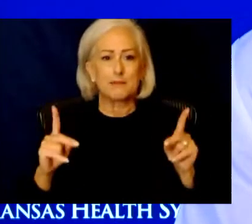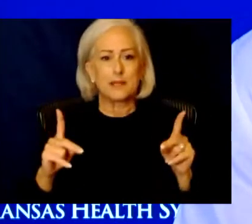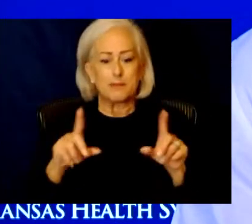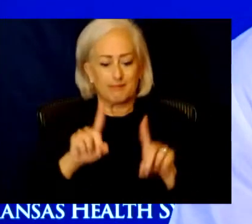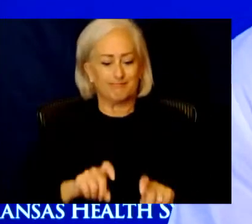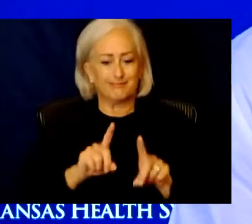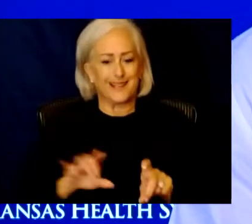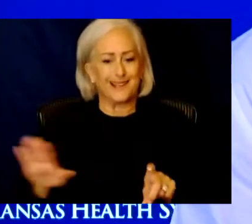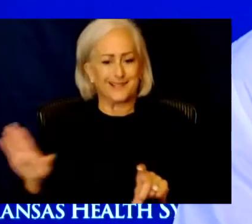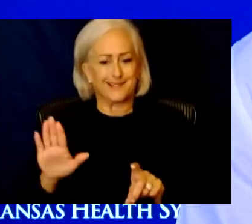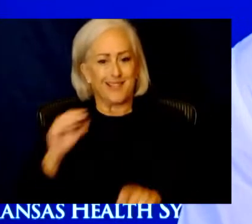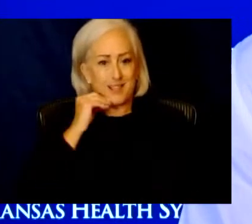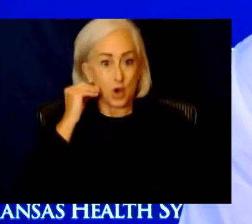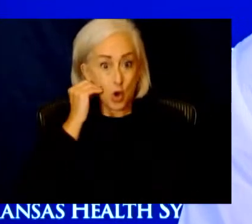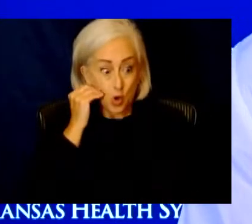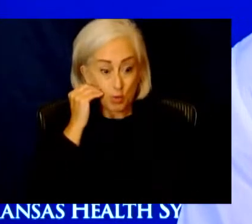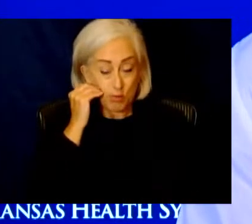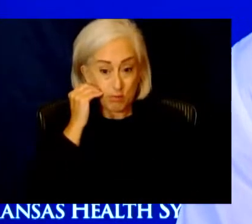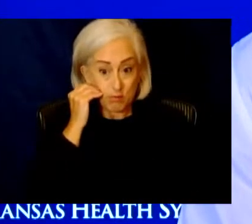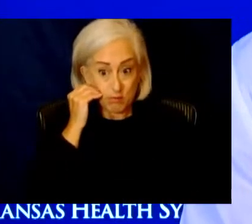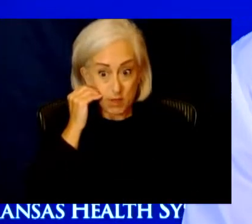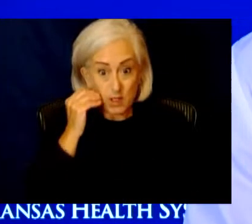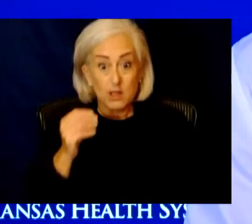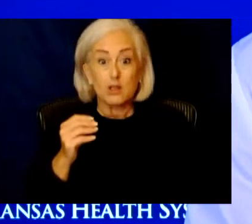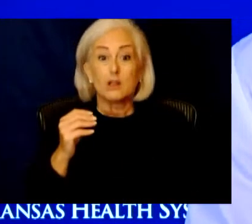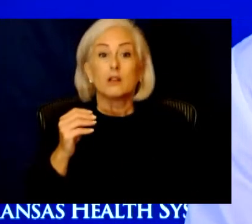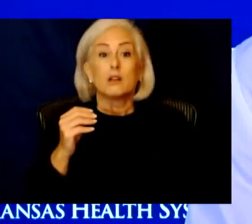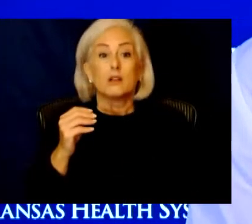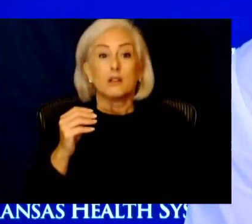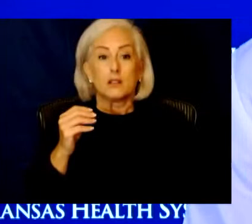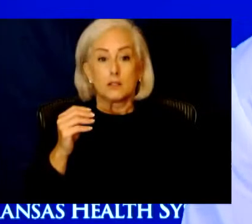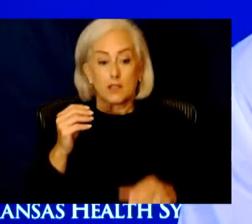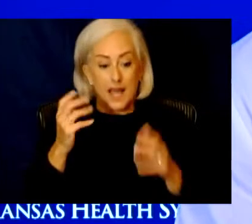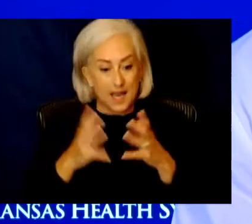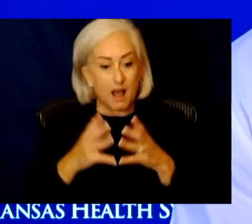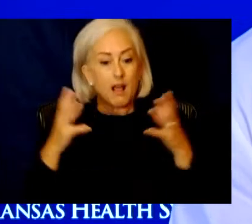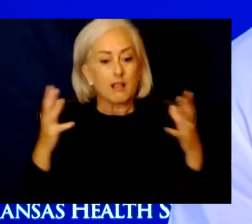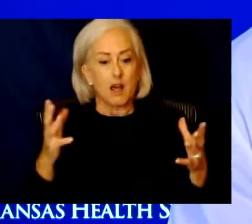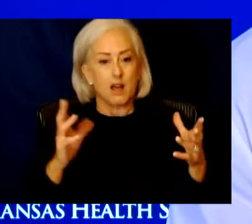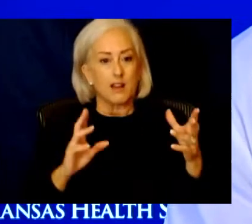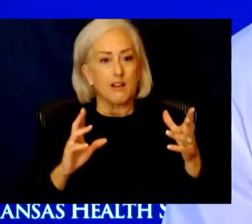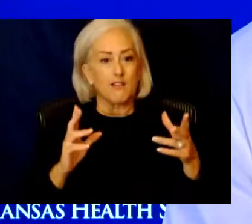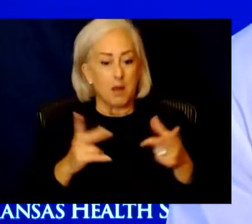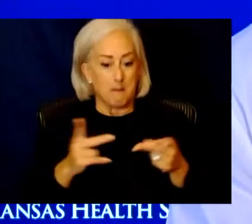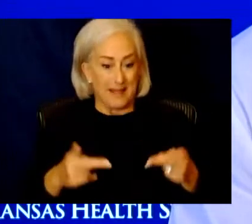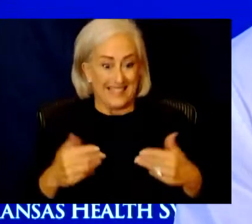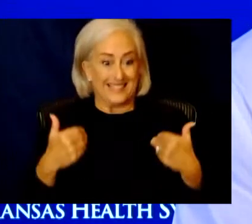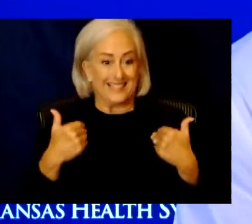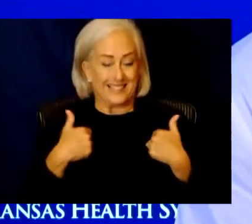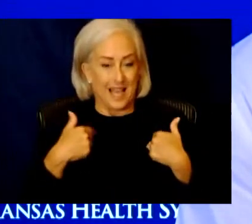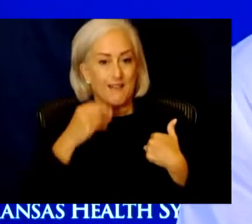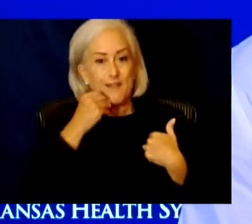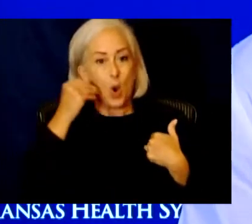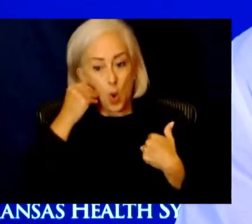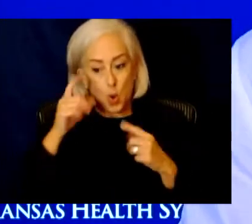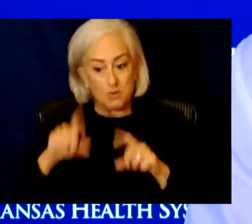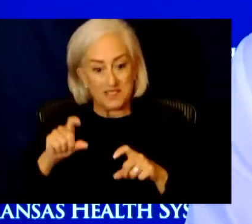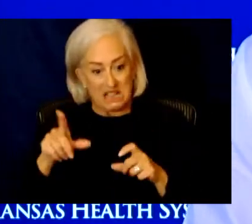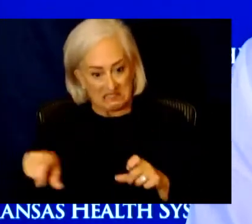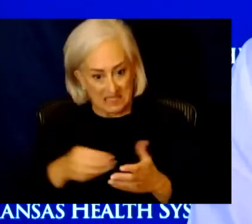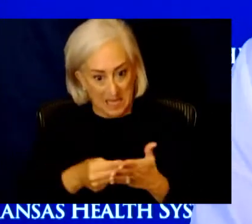heard, there are so many more places that have supply of at-home tests and people who are doing at-home